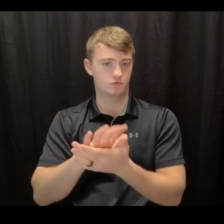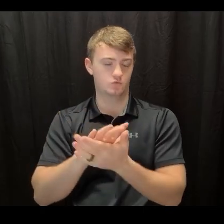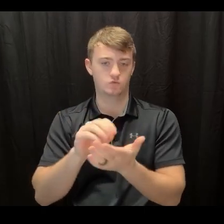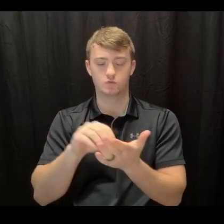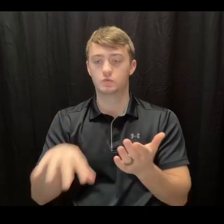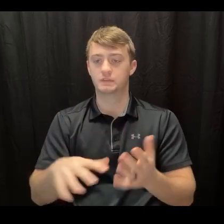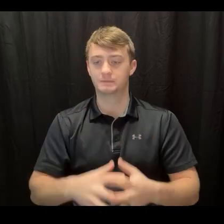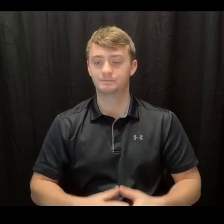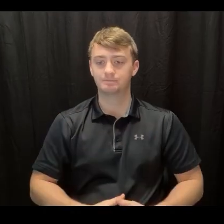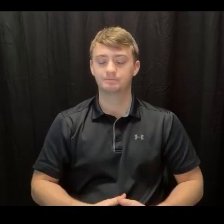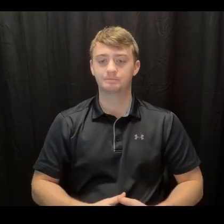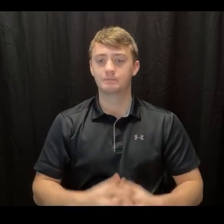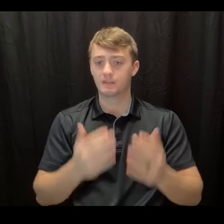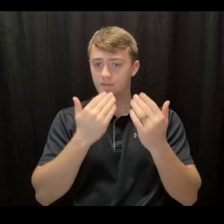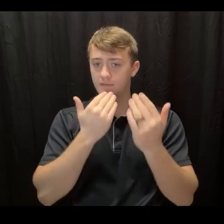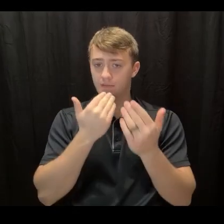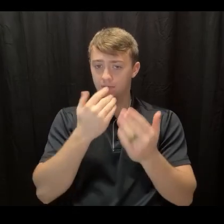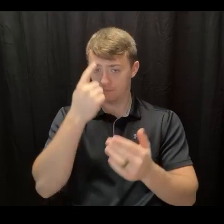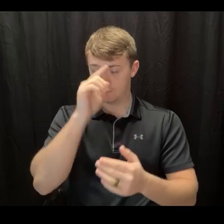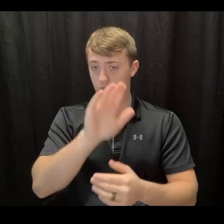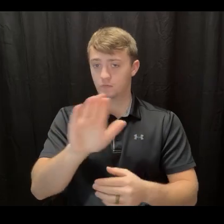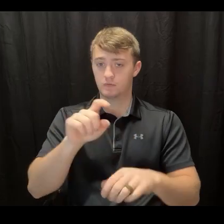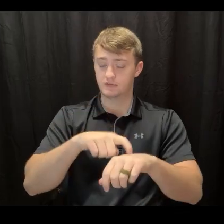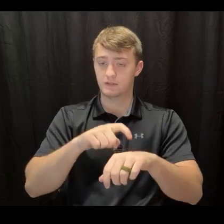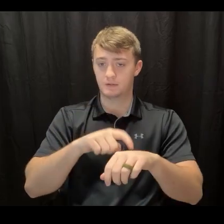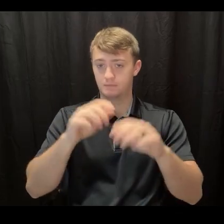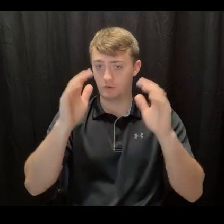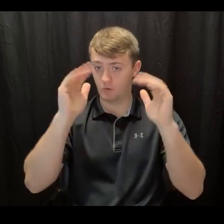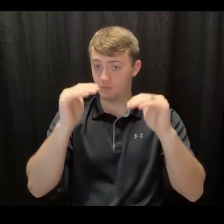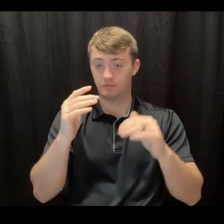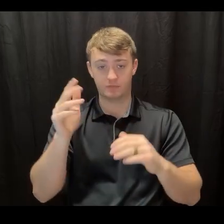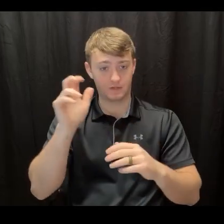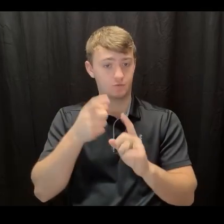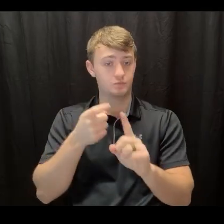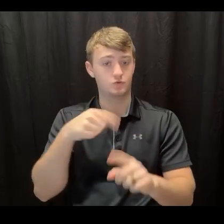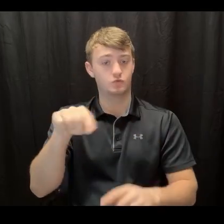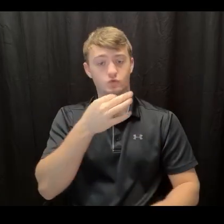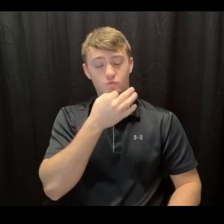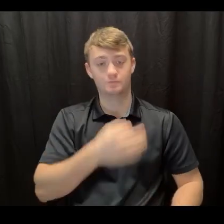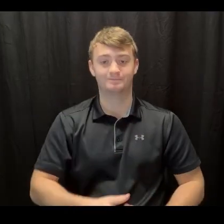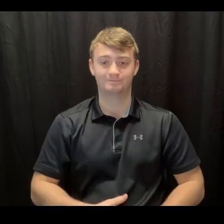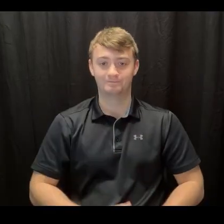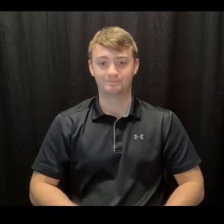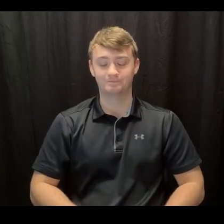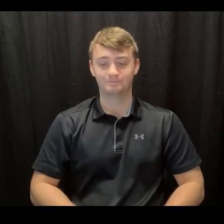preschool students. Thank you for your time, and we hope to hear from you.